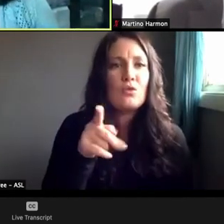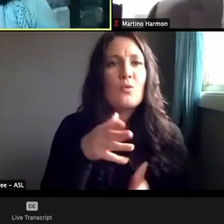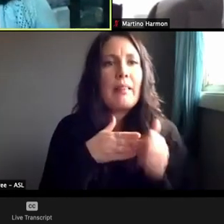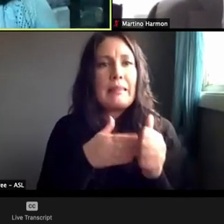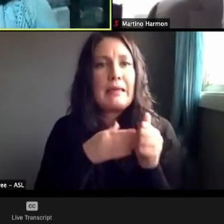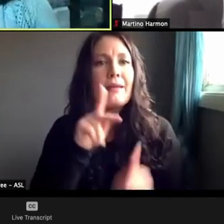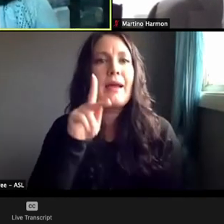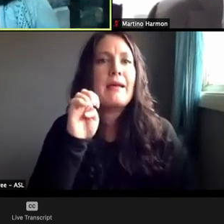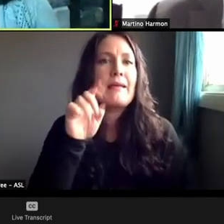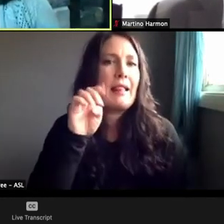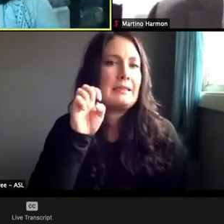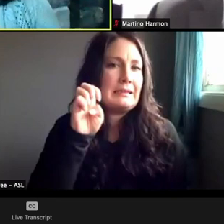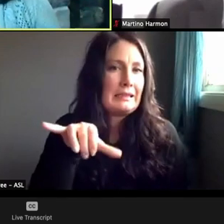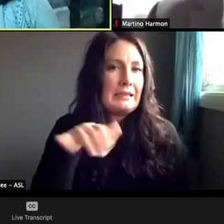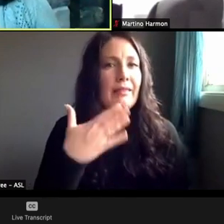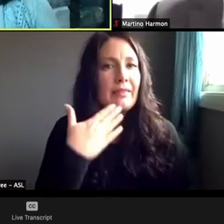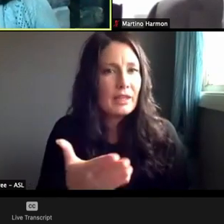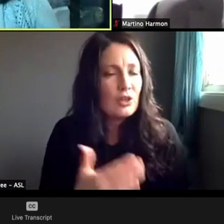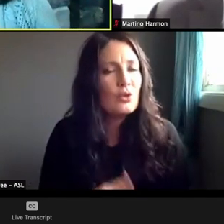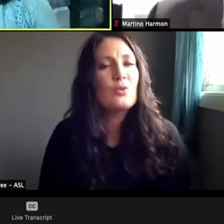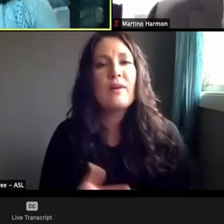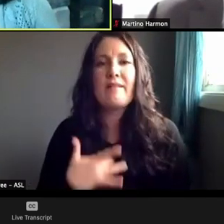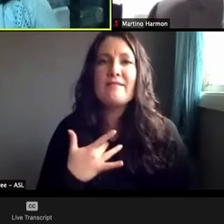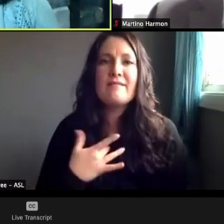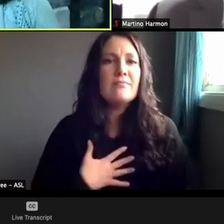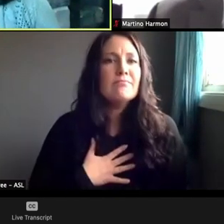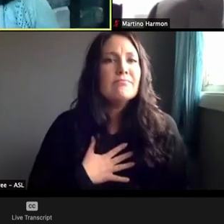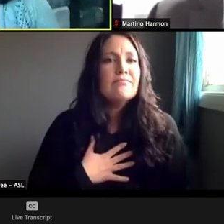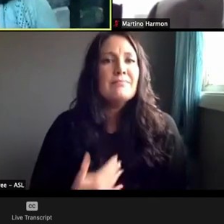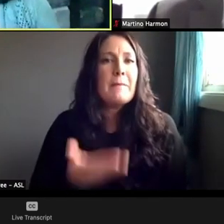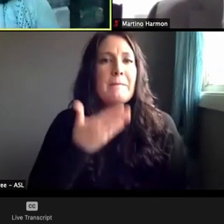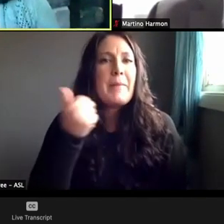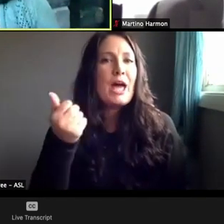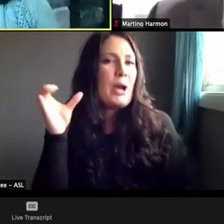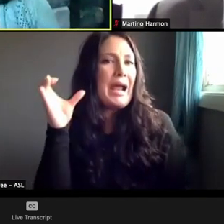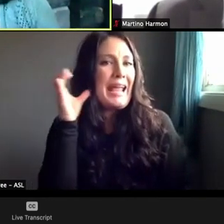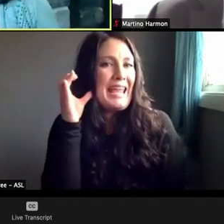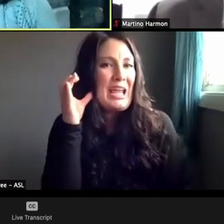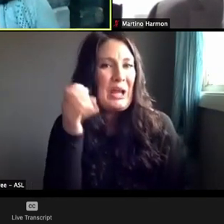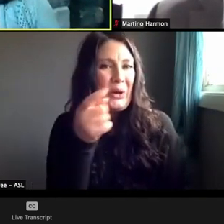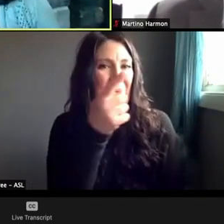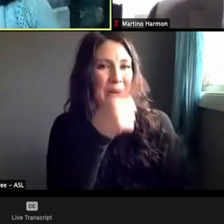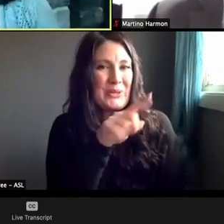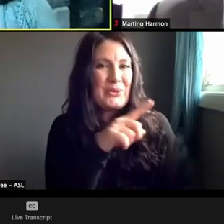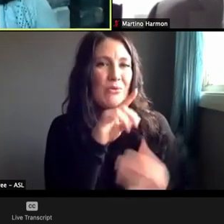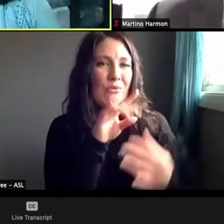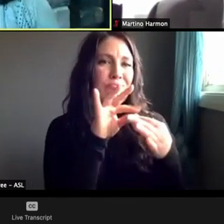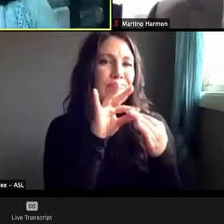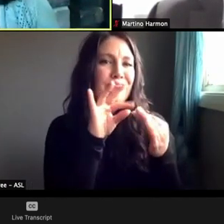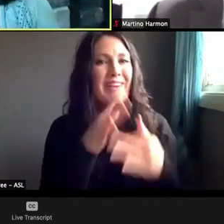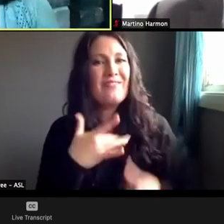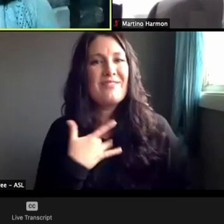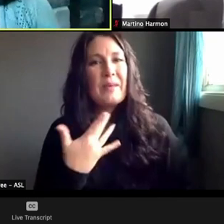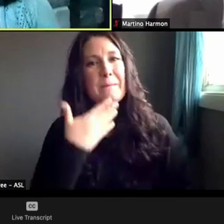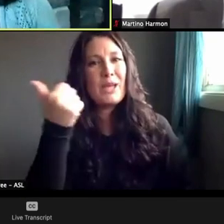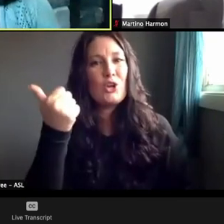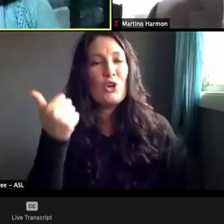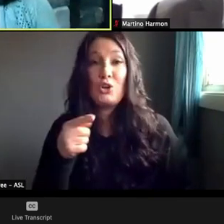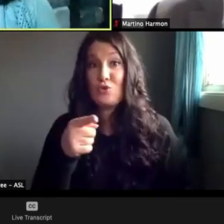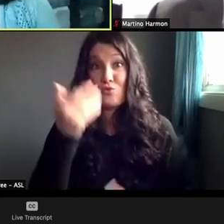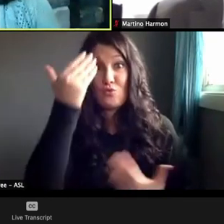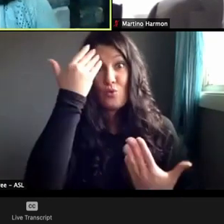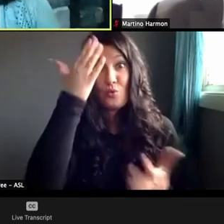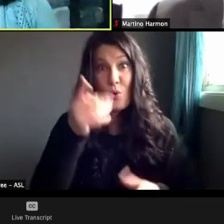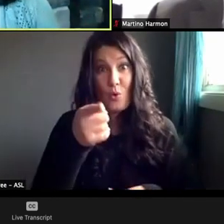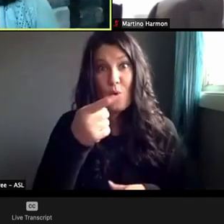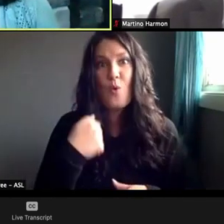boy, I always feel better after I hear you. You know, those of you who don't know, you know, we were really fortunate to recruit